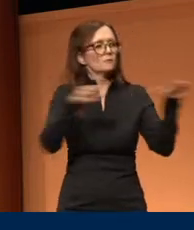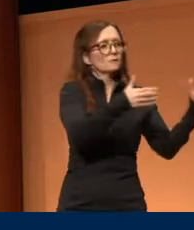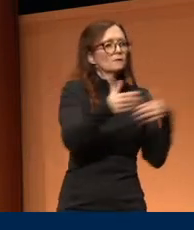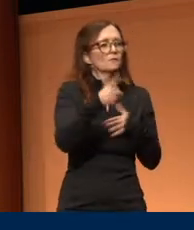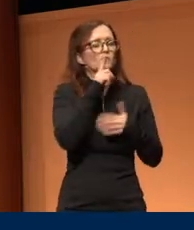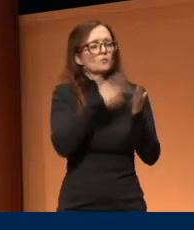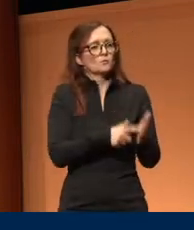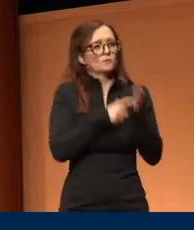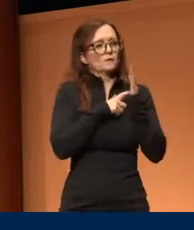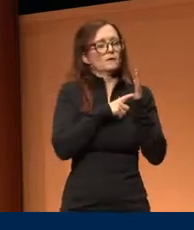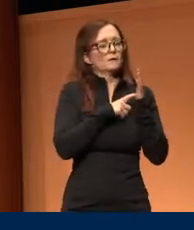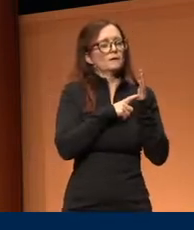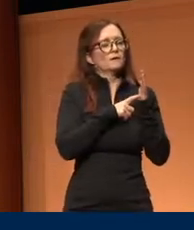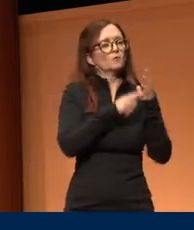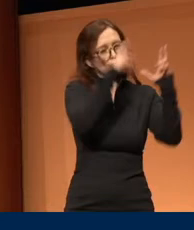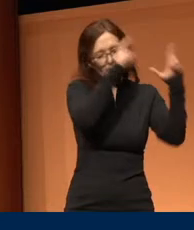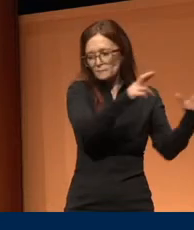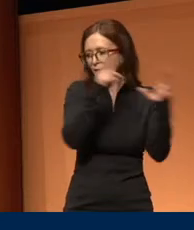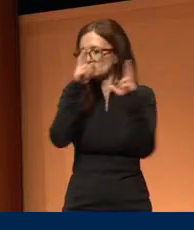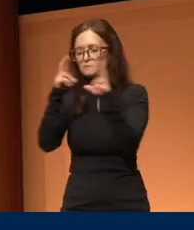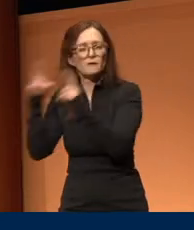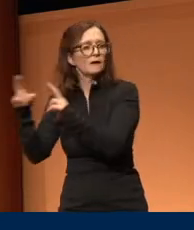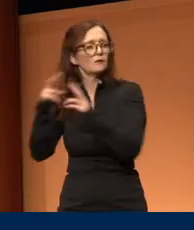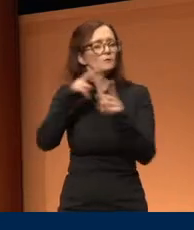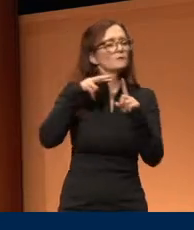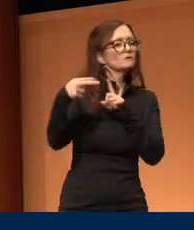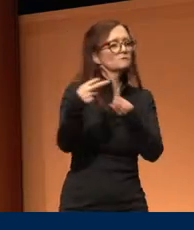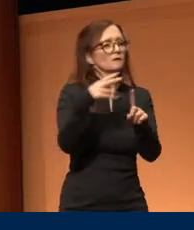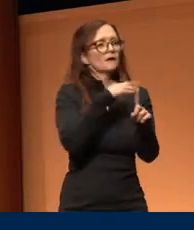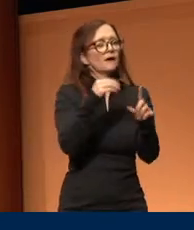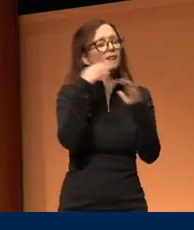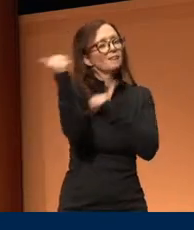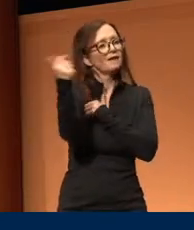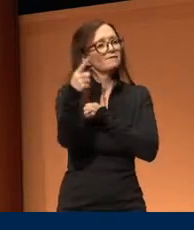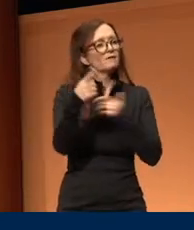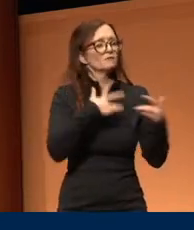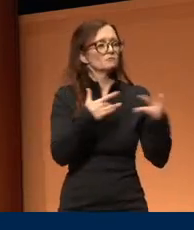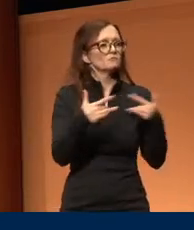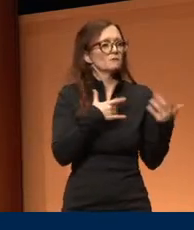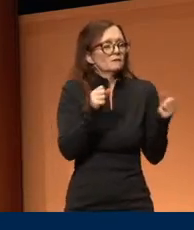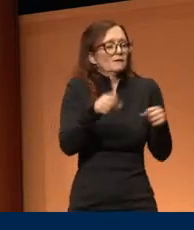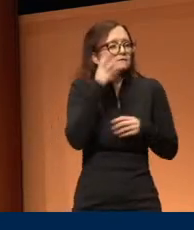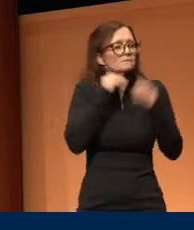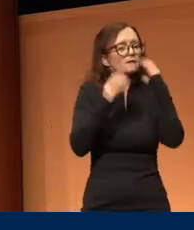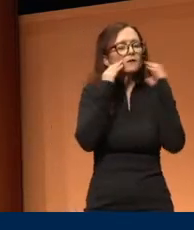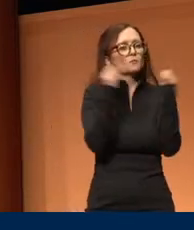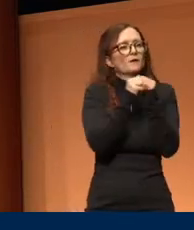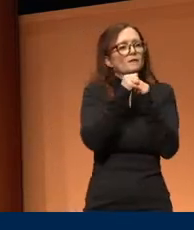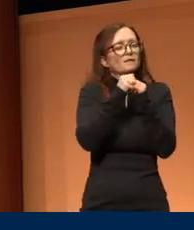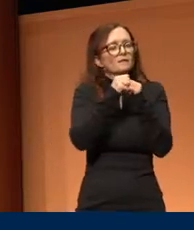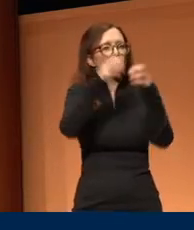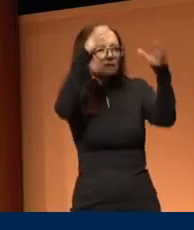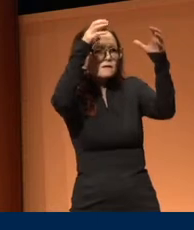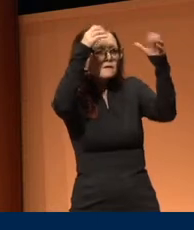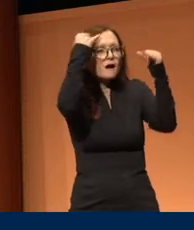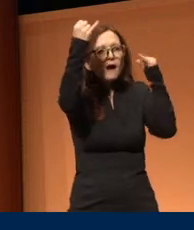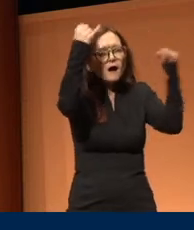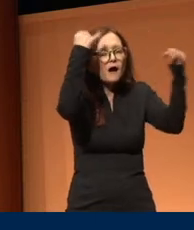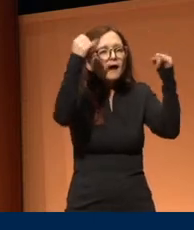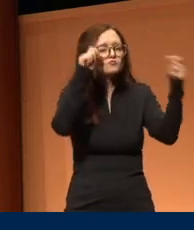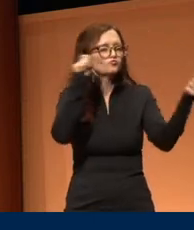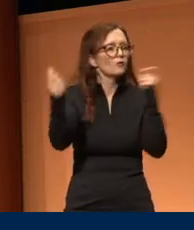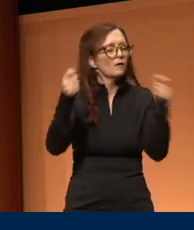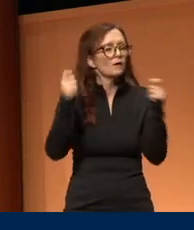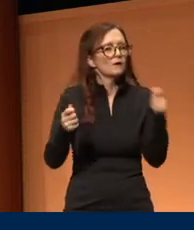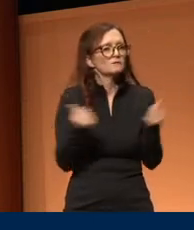to others' perspectives, lived experiences and concerns, and a willingness to experiment with ideas and changes and change one's